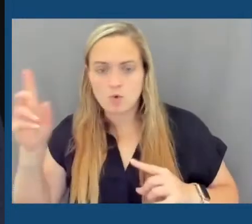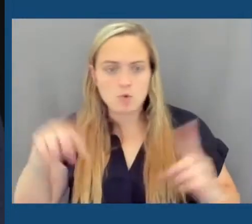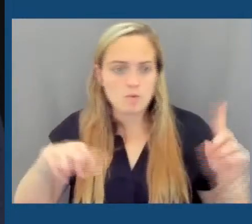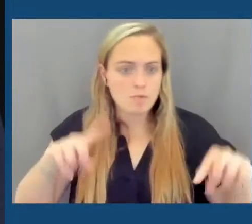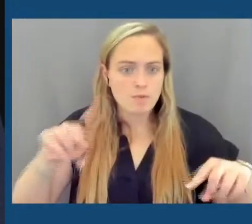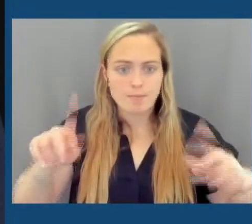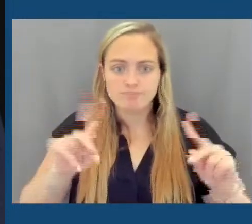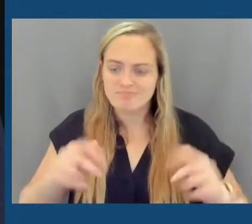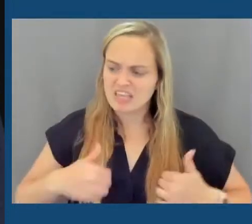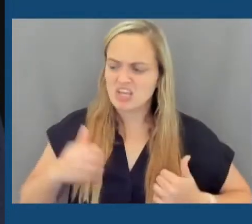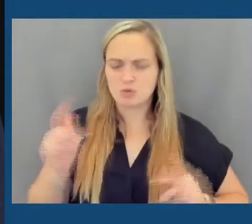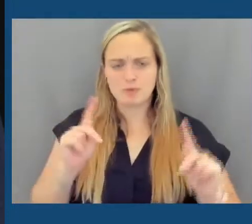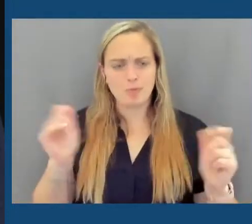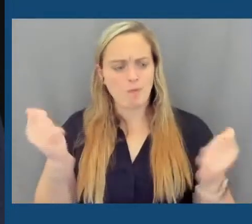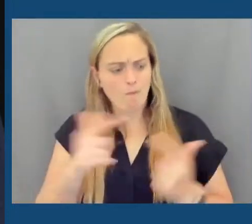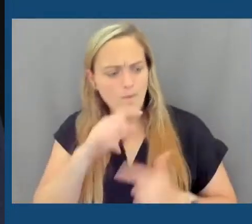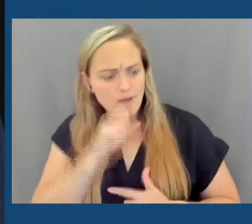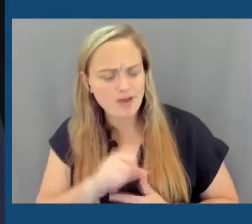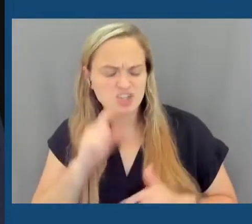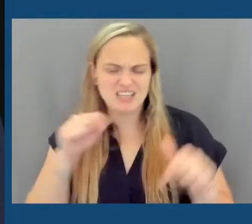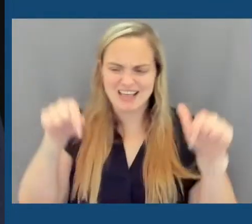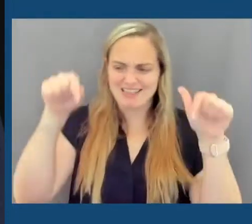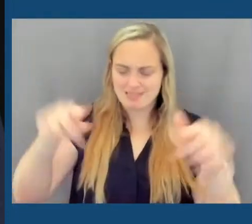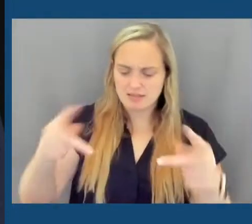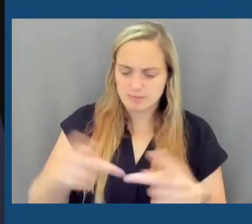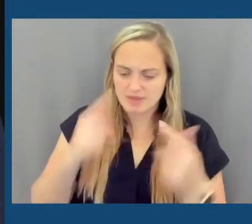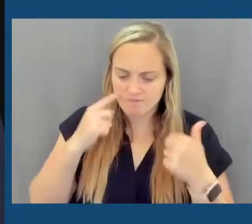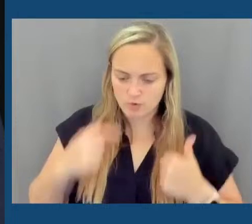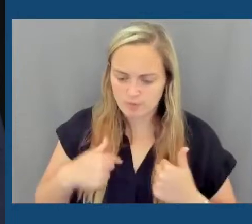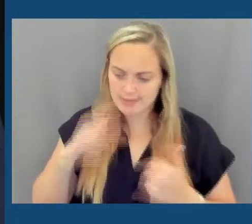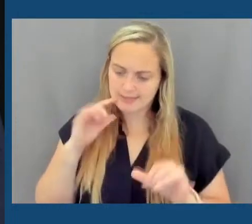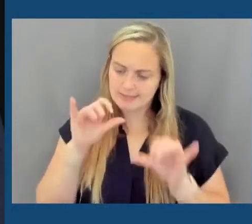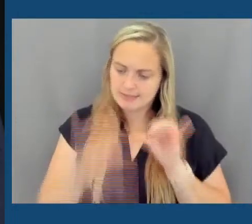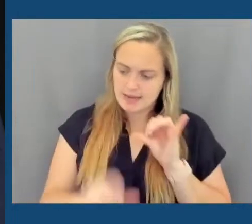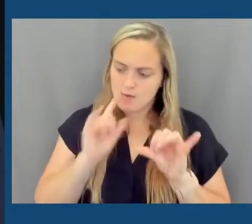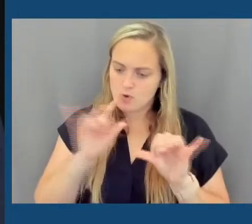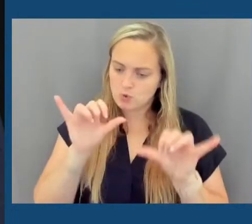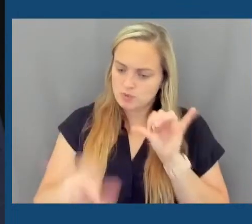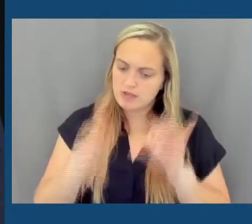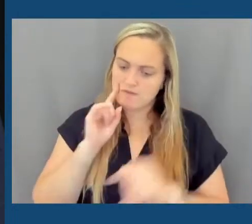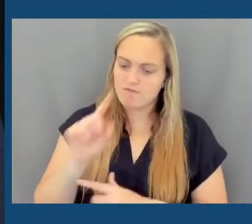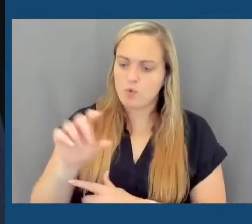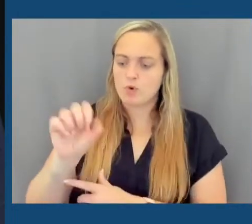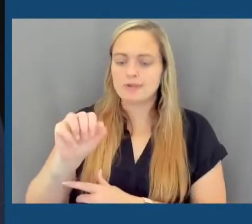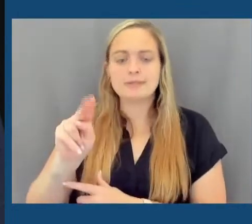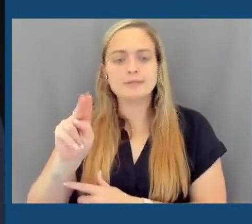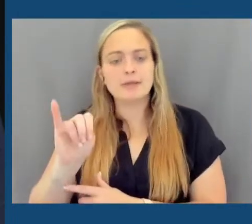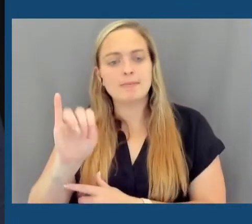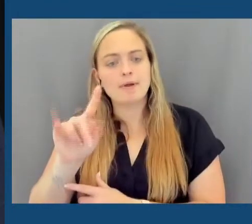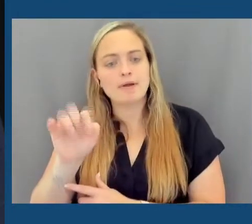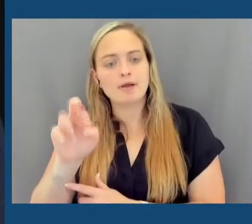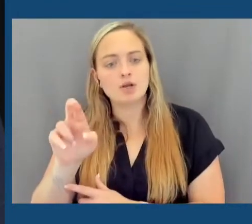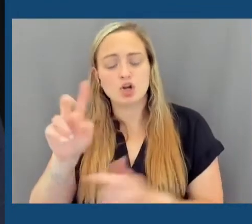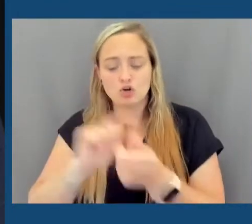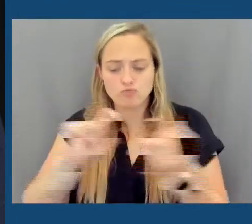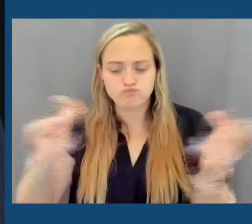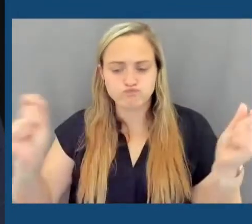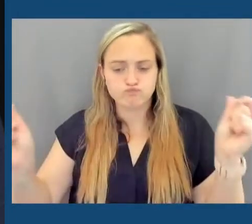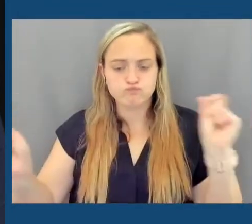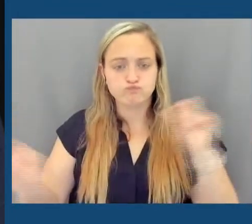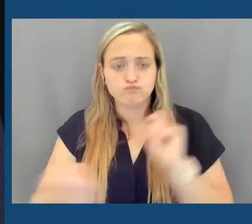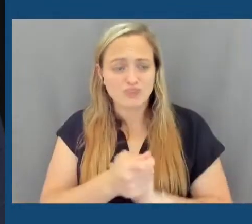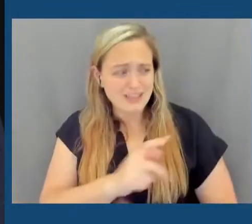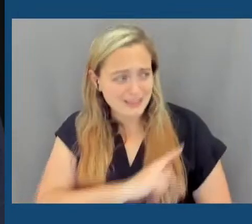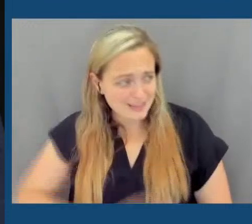people and people of all ages who say, this is the place to be for the semiconductor revolution. We literally had the king and